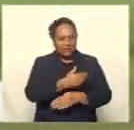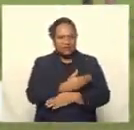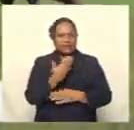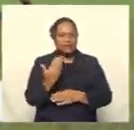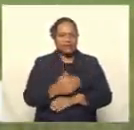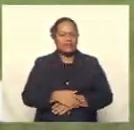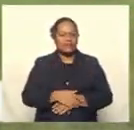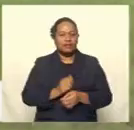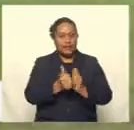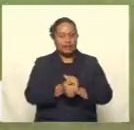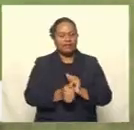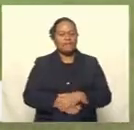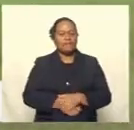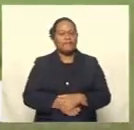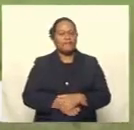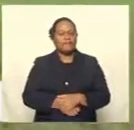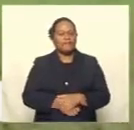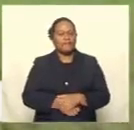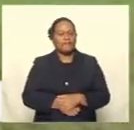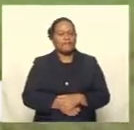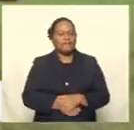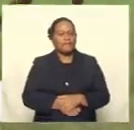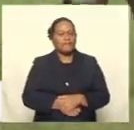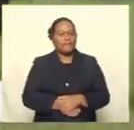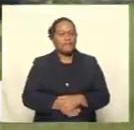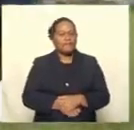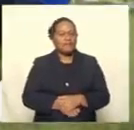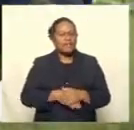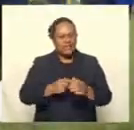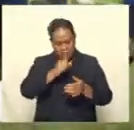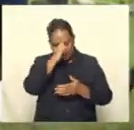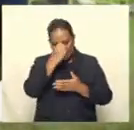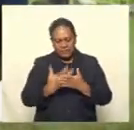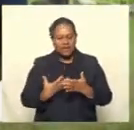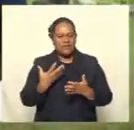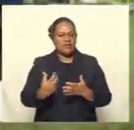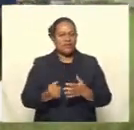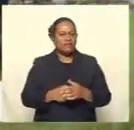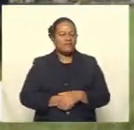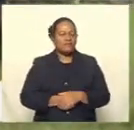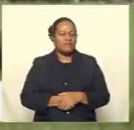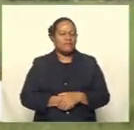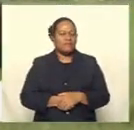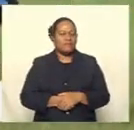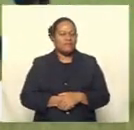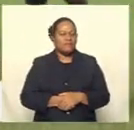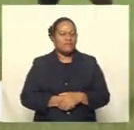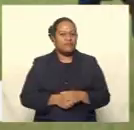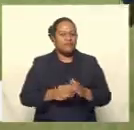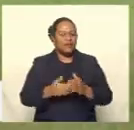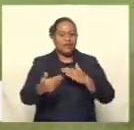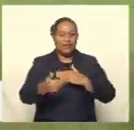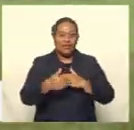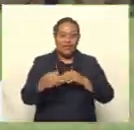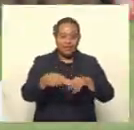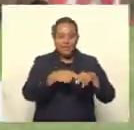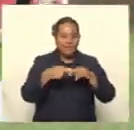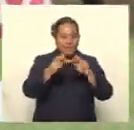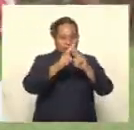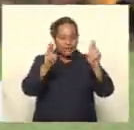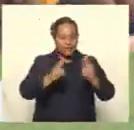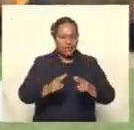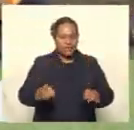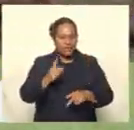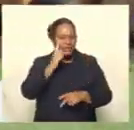in progress for some of the inexperienced refs. Even Touch Fiji Federation has seen a